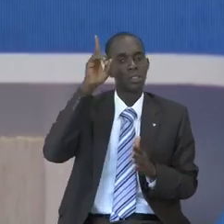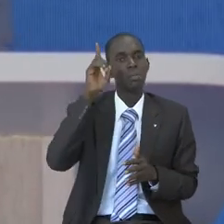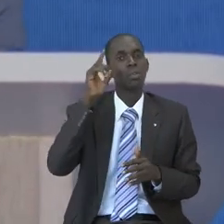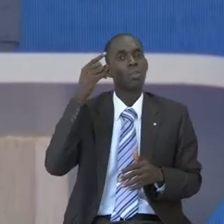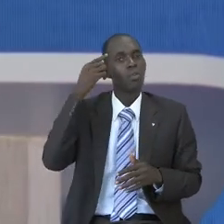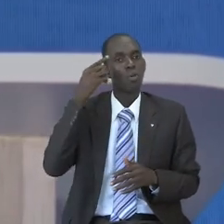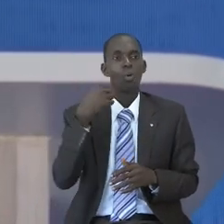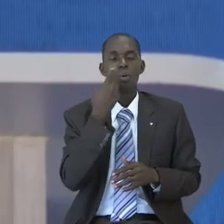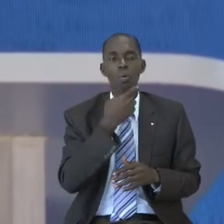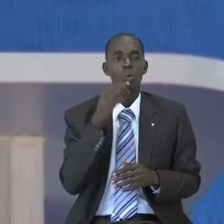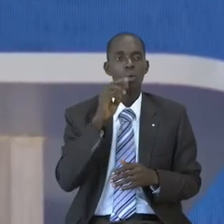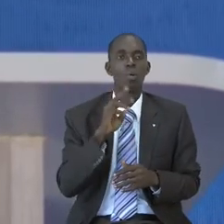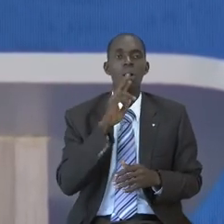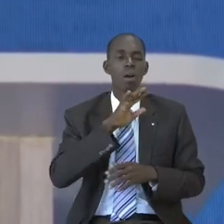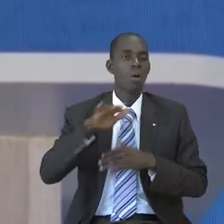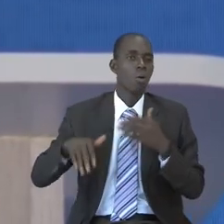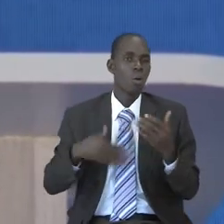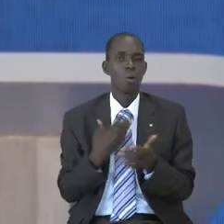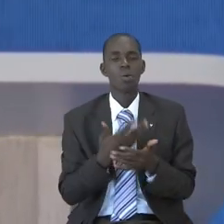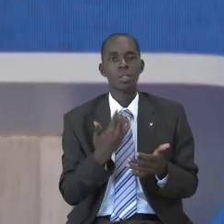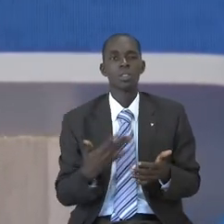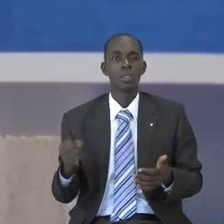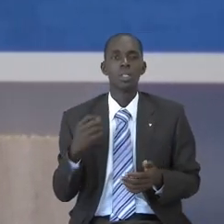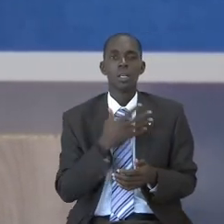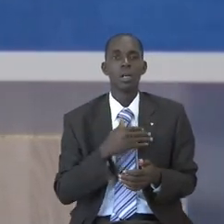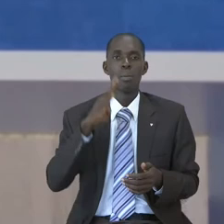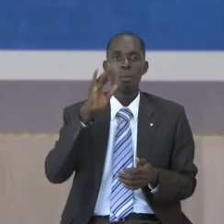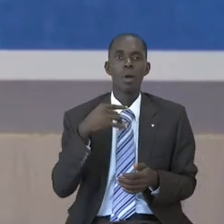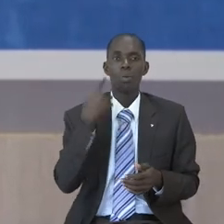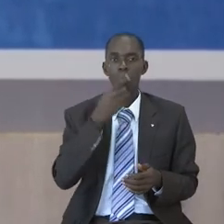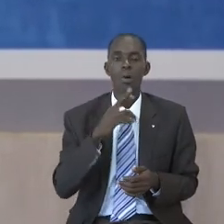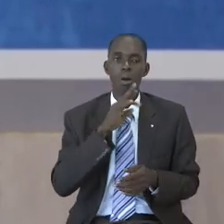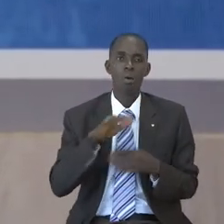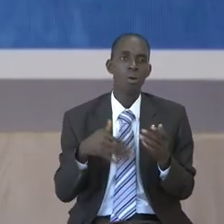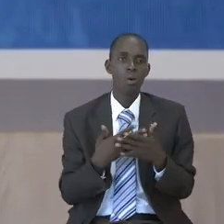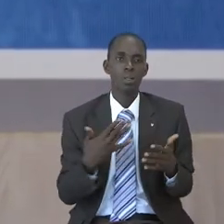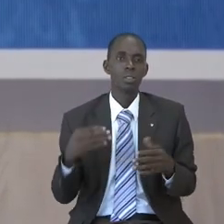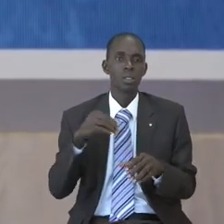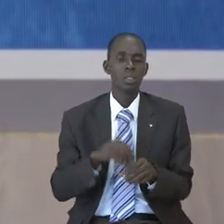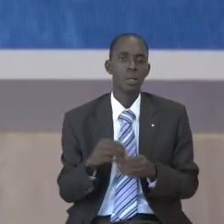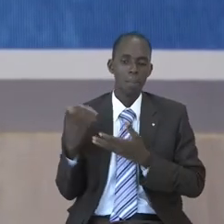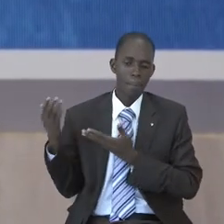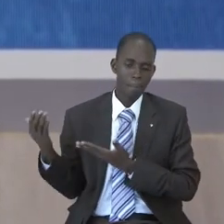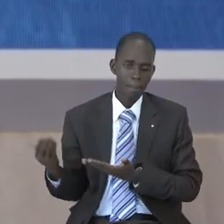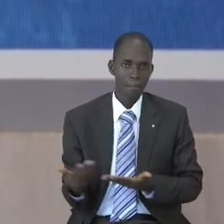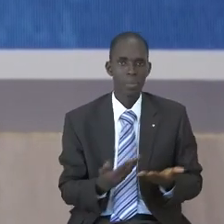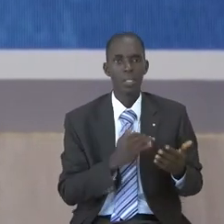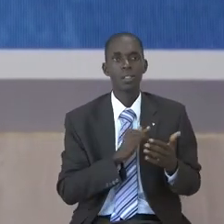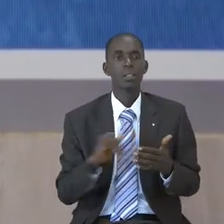for whom are all things, and by whom are all things, in